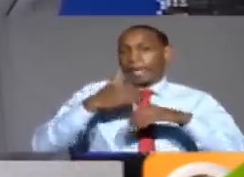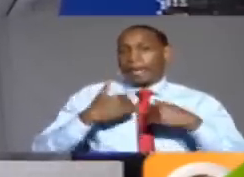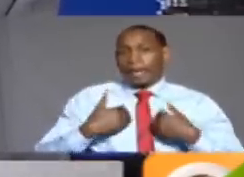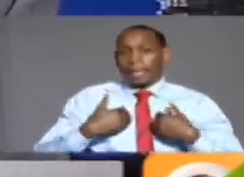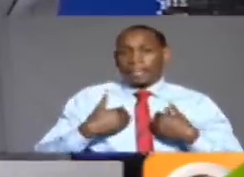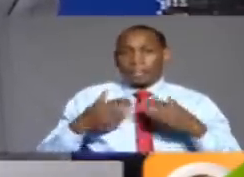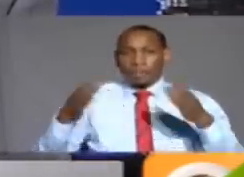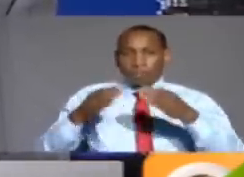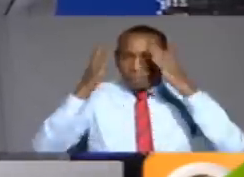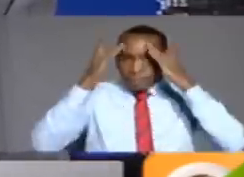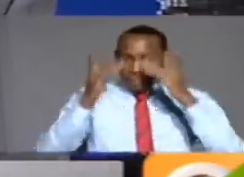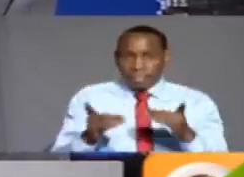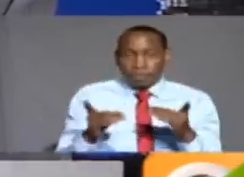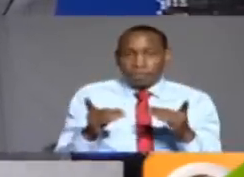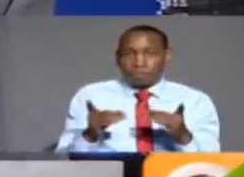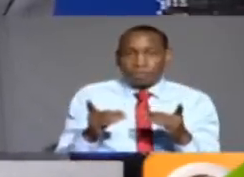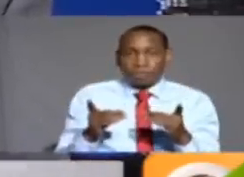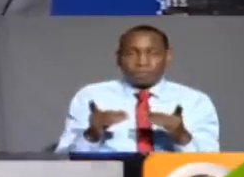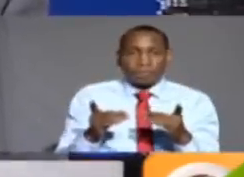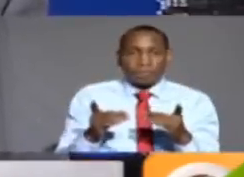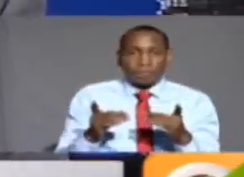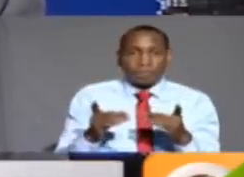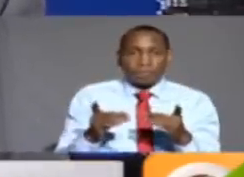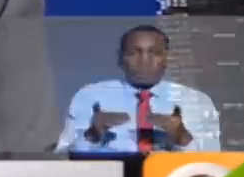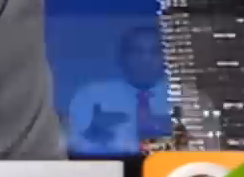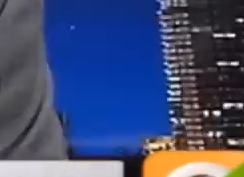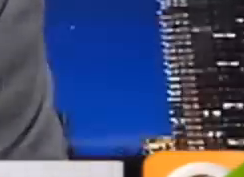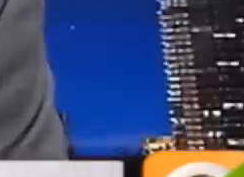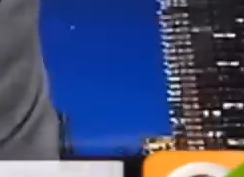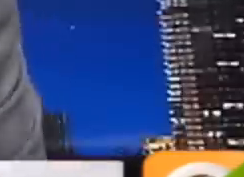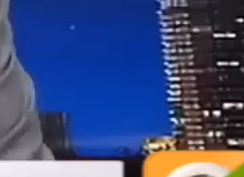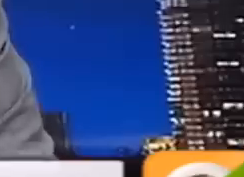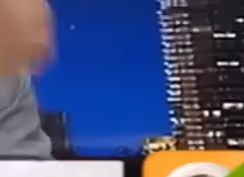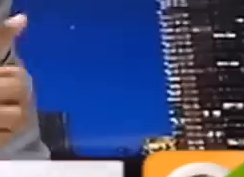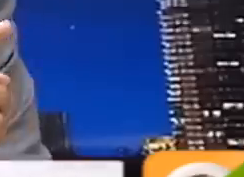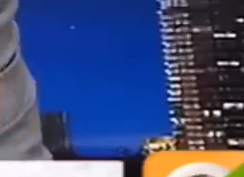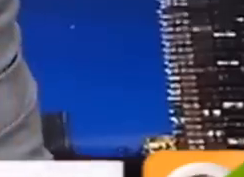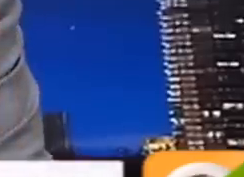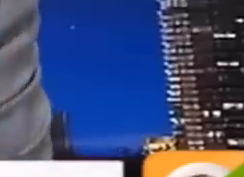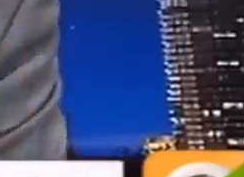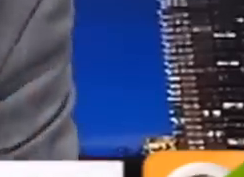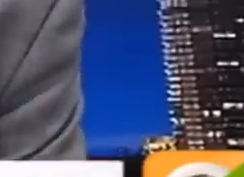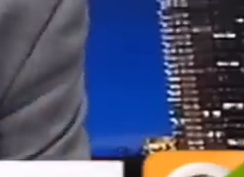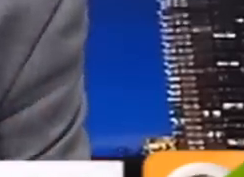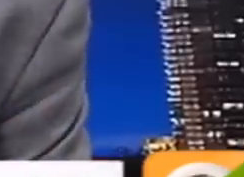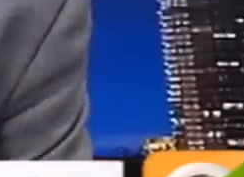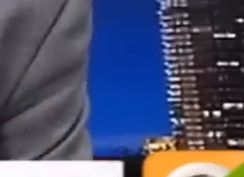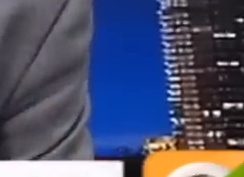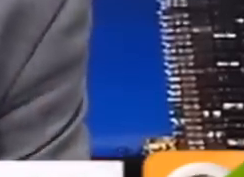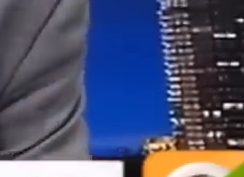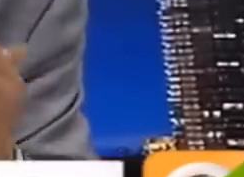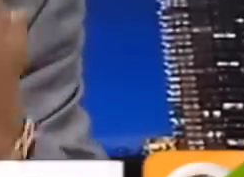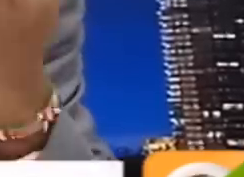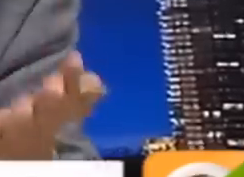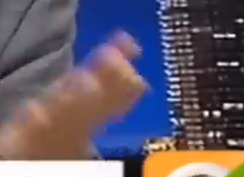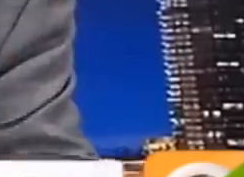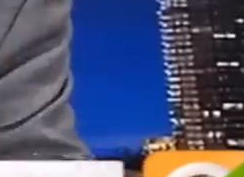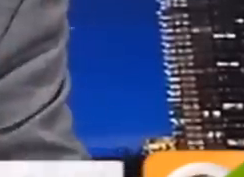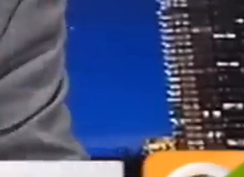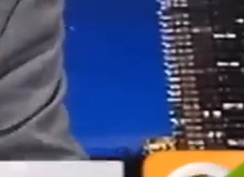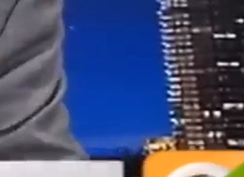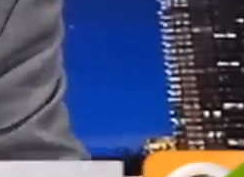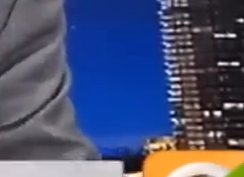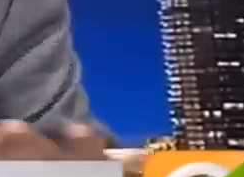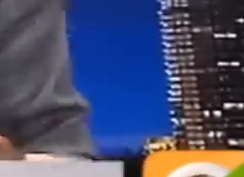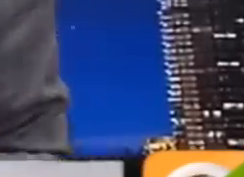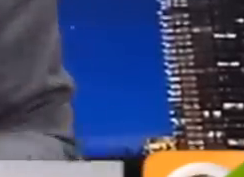have a party resolution. And I'll be the first one to move that resolution to support the handshake. I'll be the first one to move it. Because we cannot live like